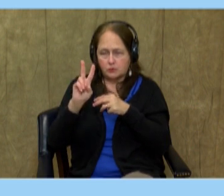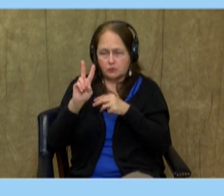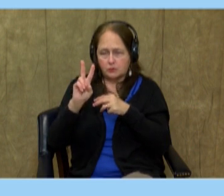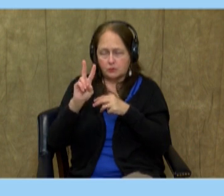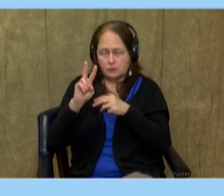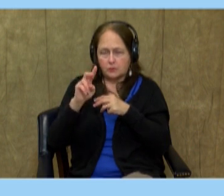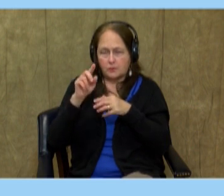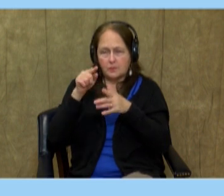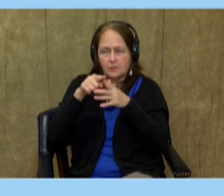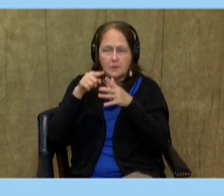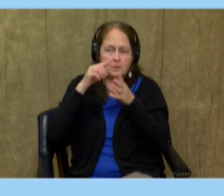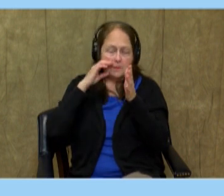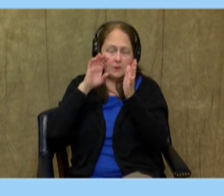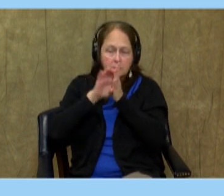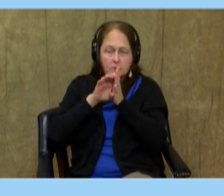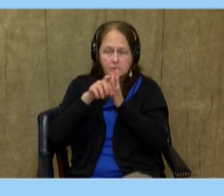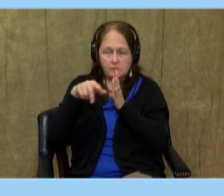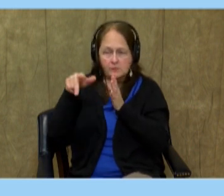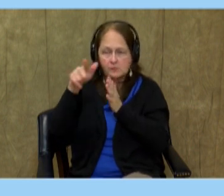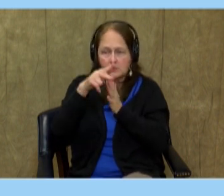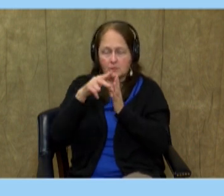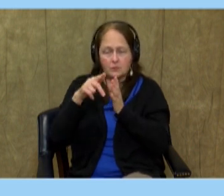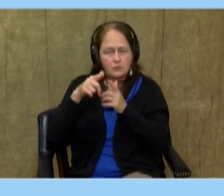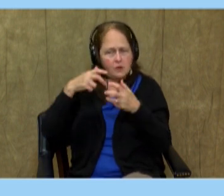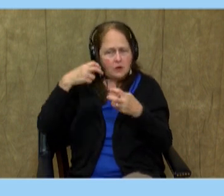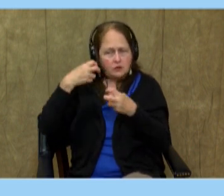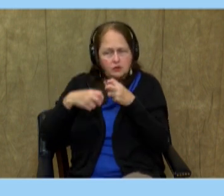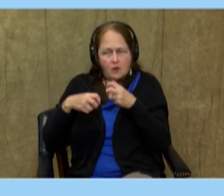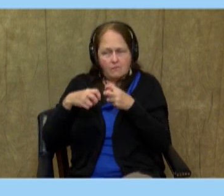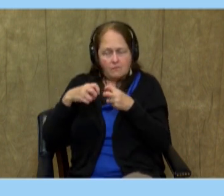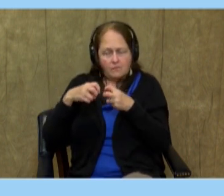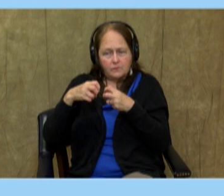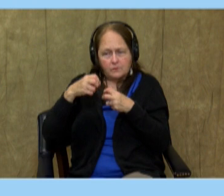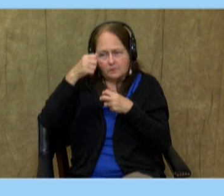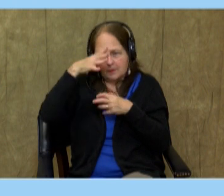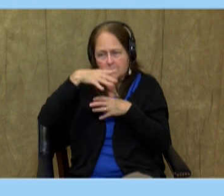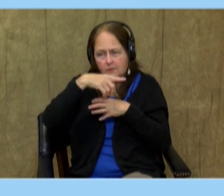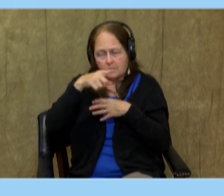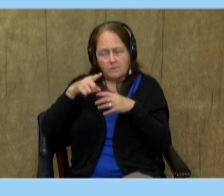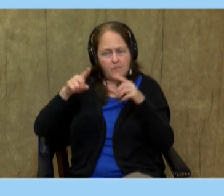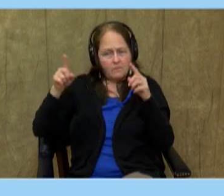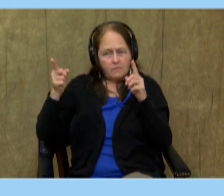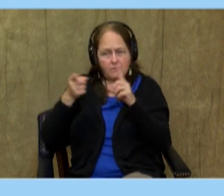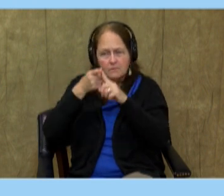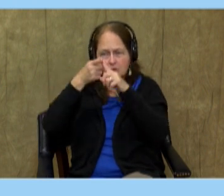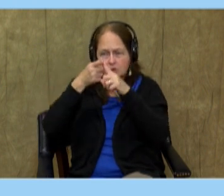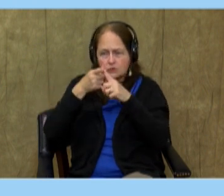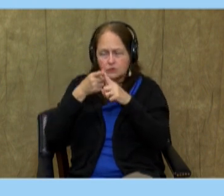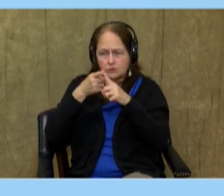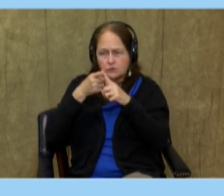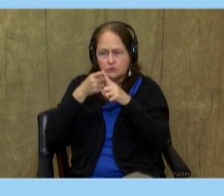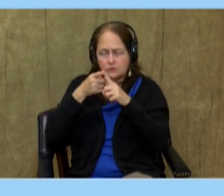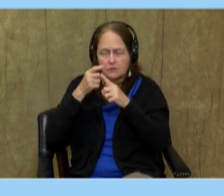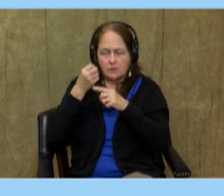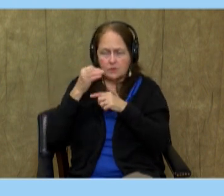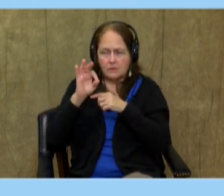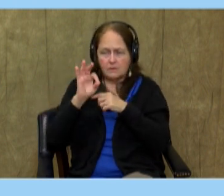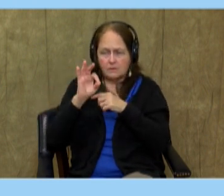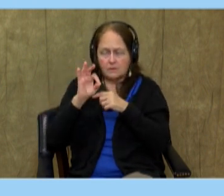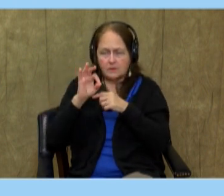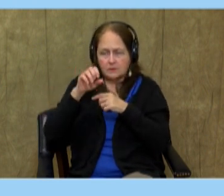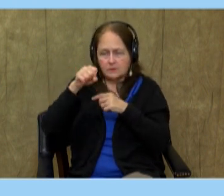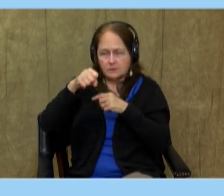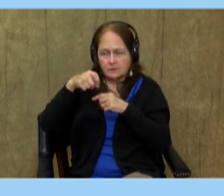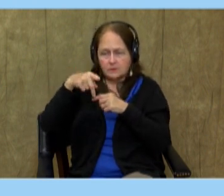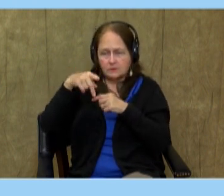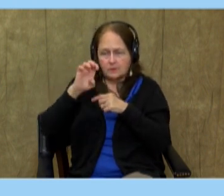In this picture, these guys were like the toughest of the tough. This was like the first prototype of the